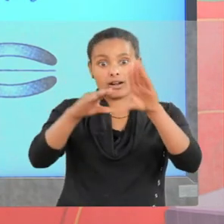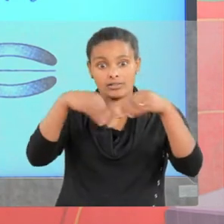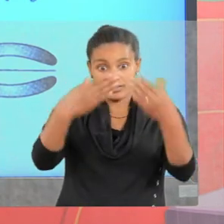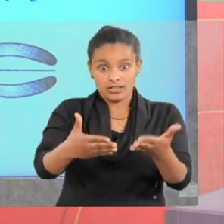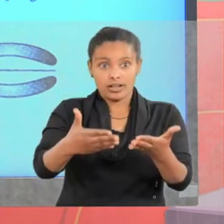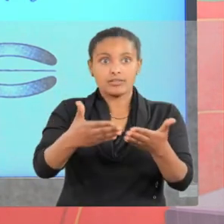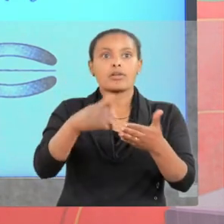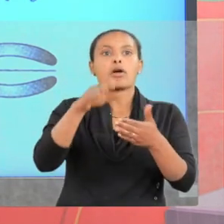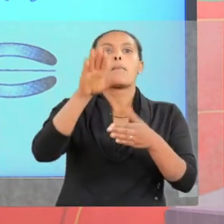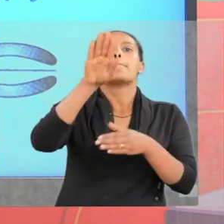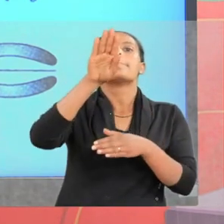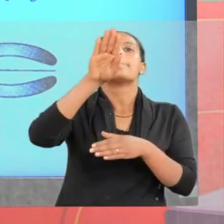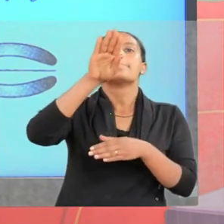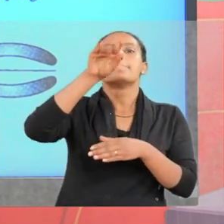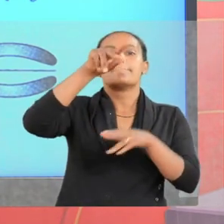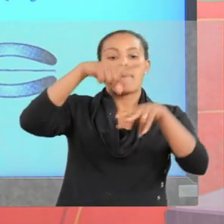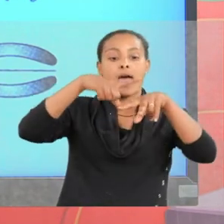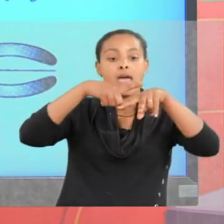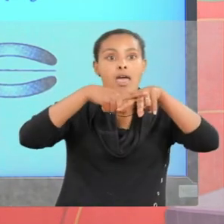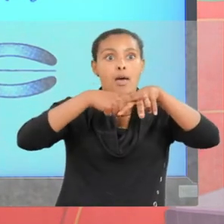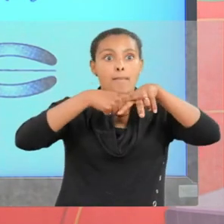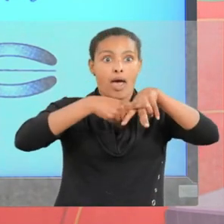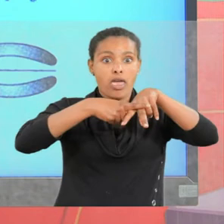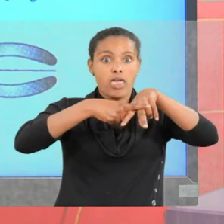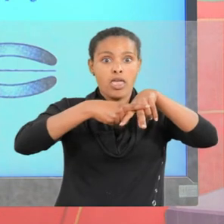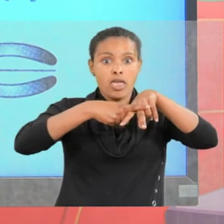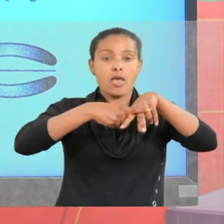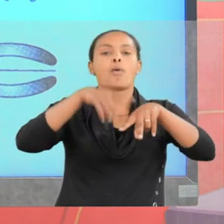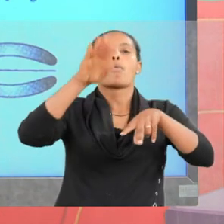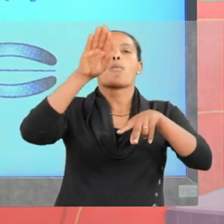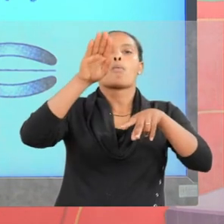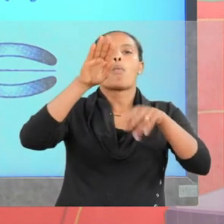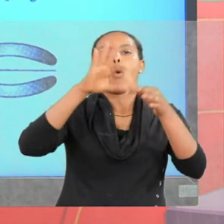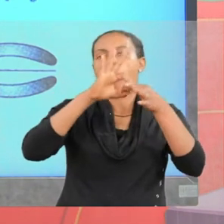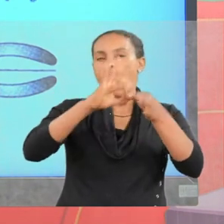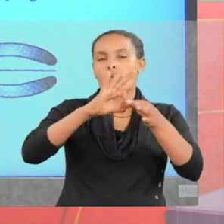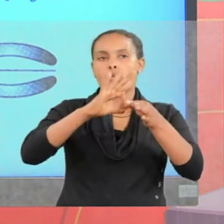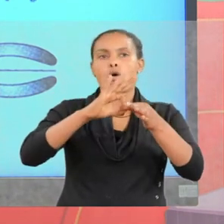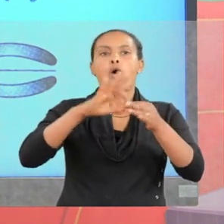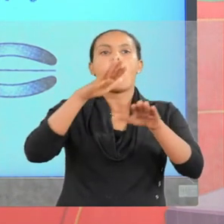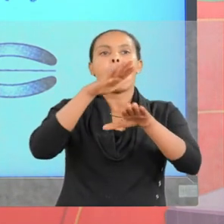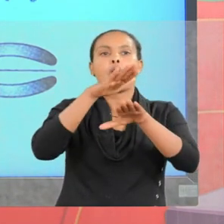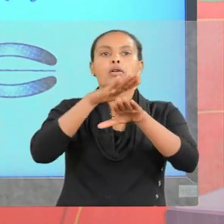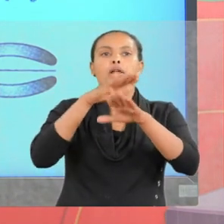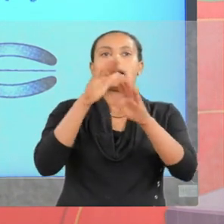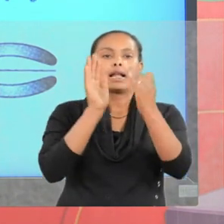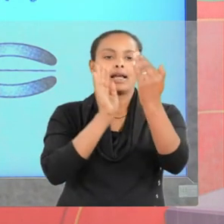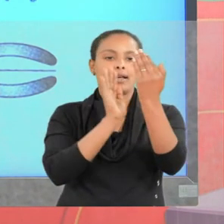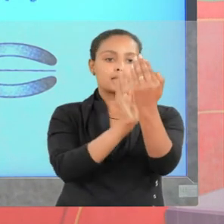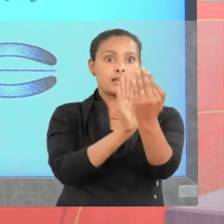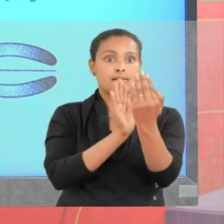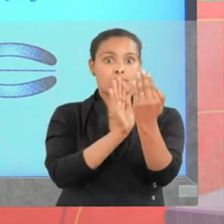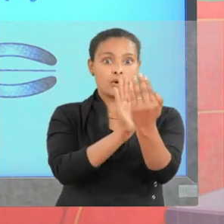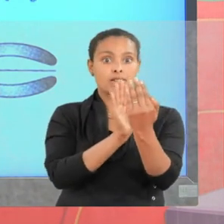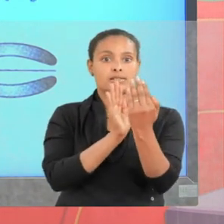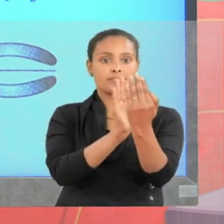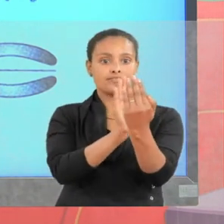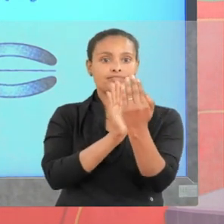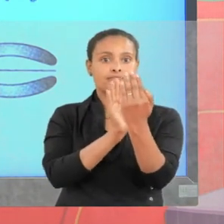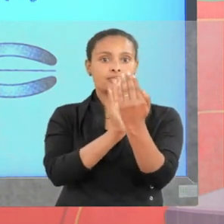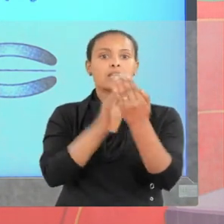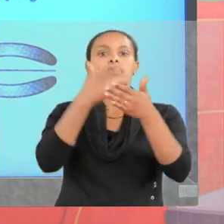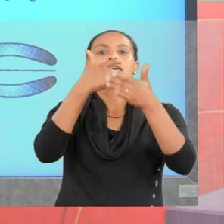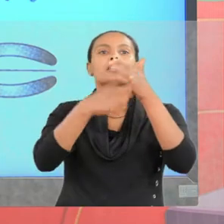of pi bond. When two parallel p atomic orbitals overlap laterally, sidewise,